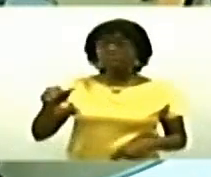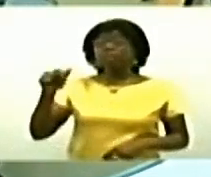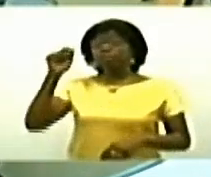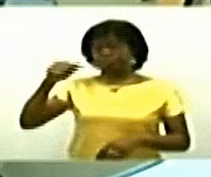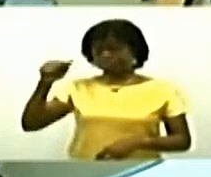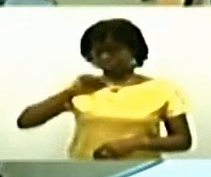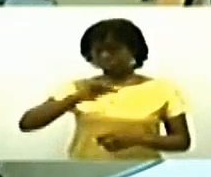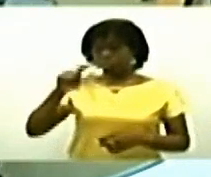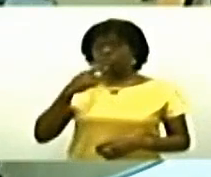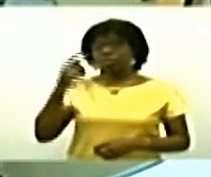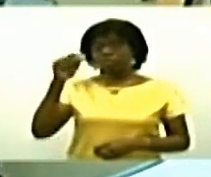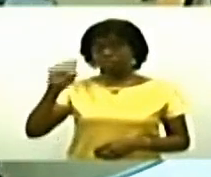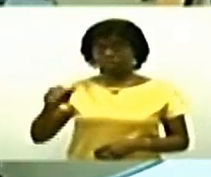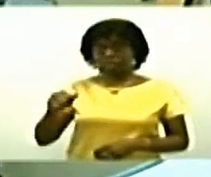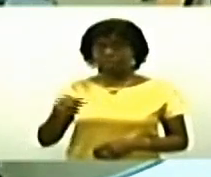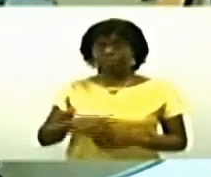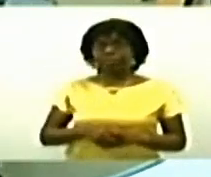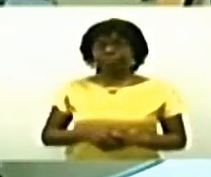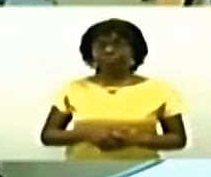ayes do have it.